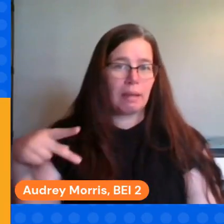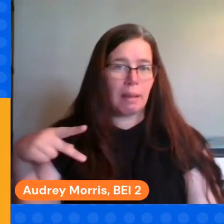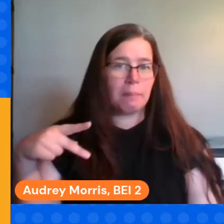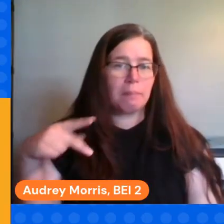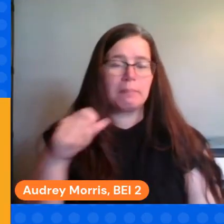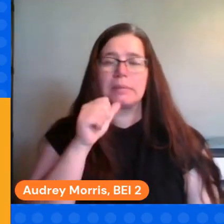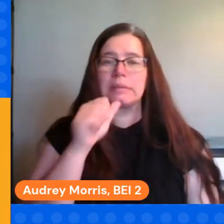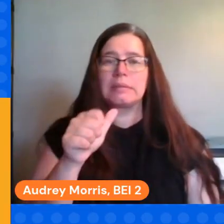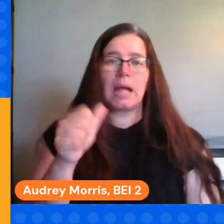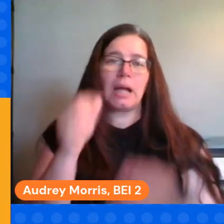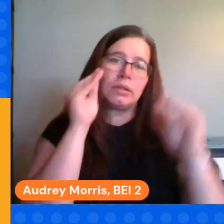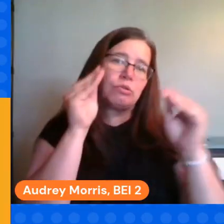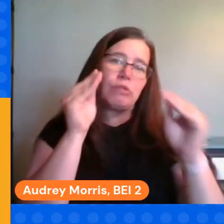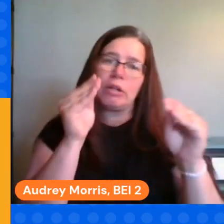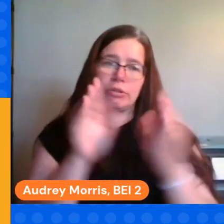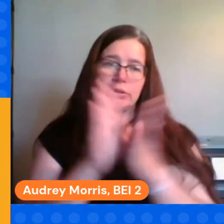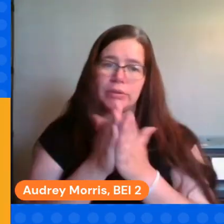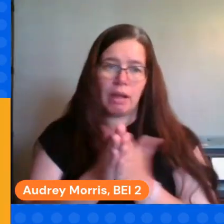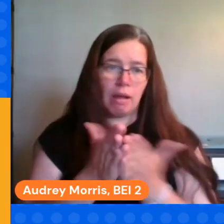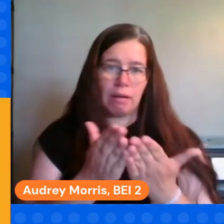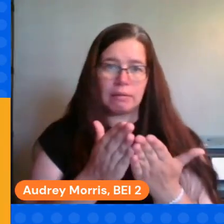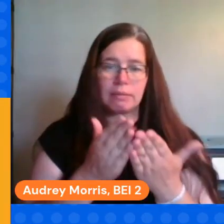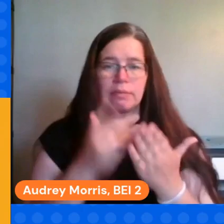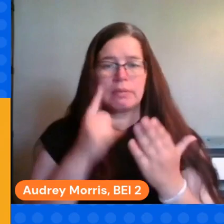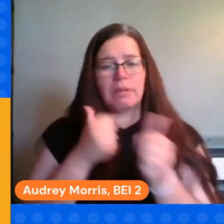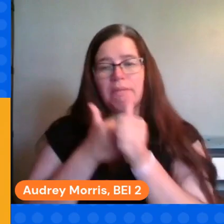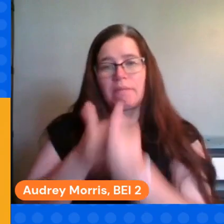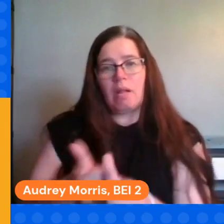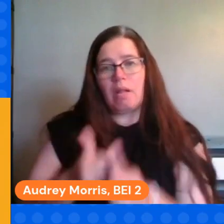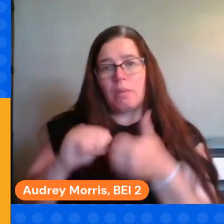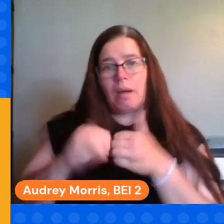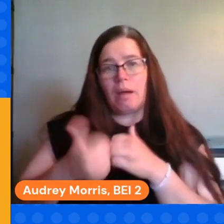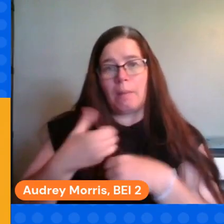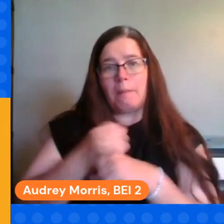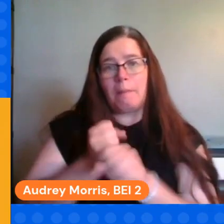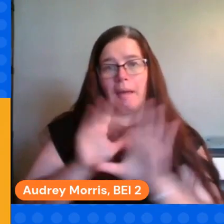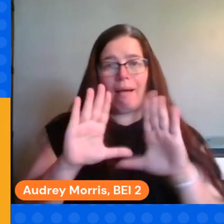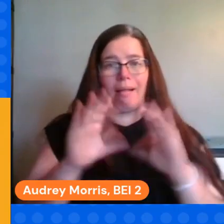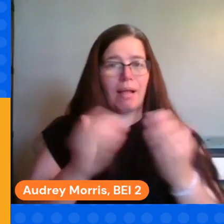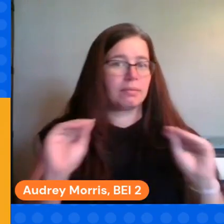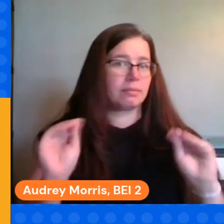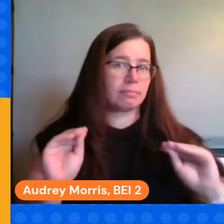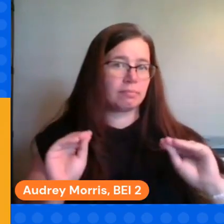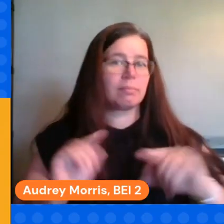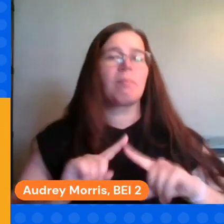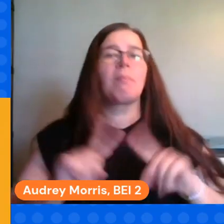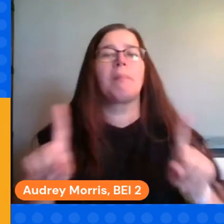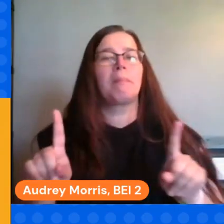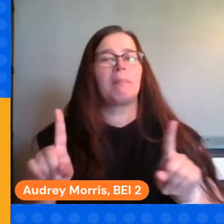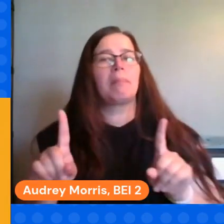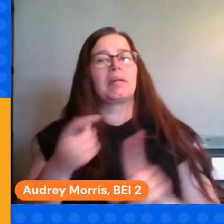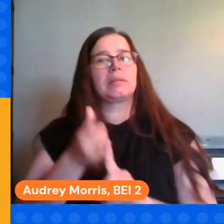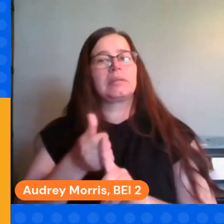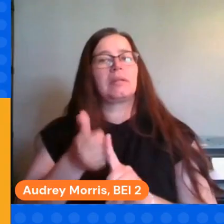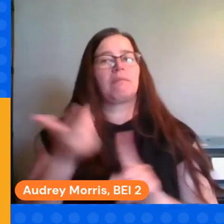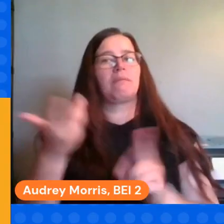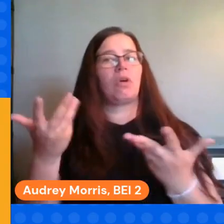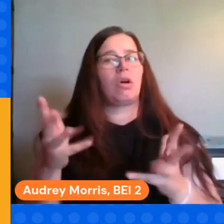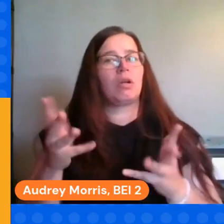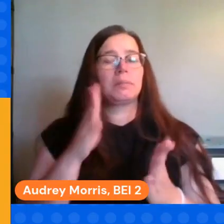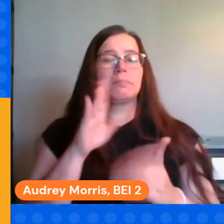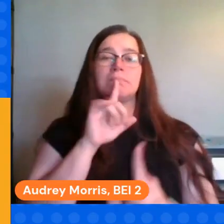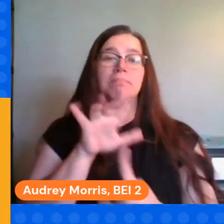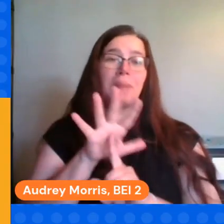instructional guide or something to actually follow to create a class or anything, but it has been pretty popular in